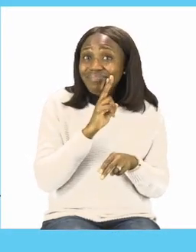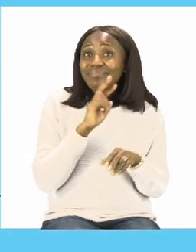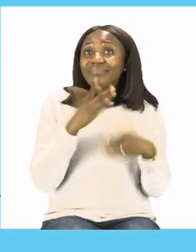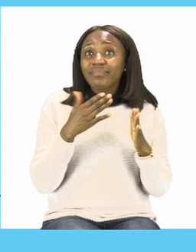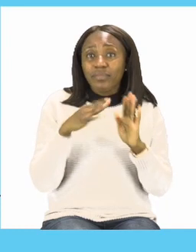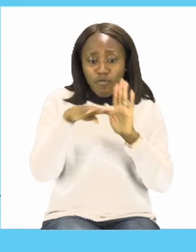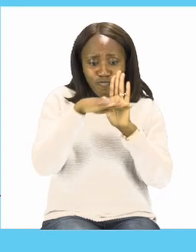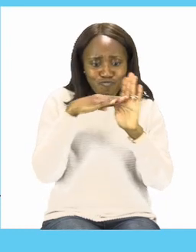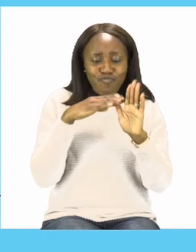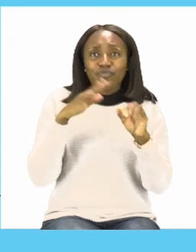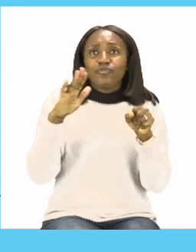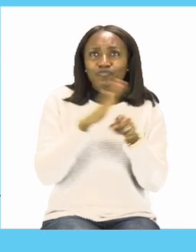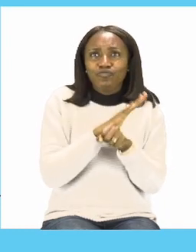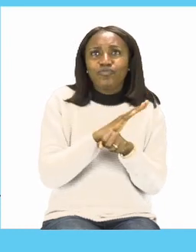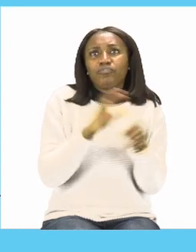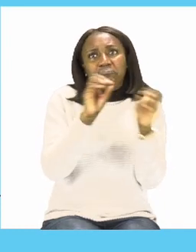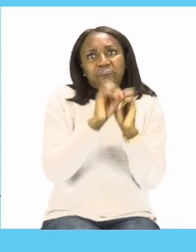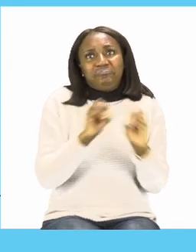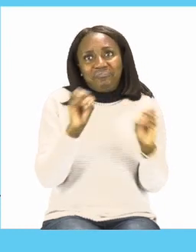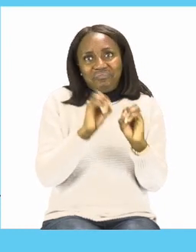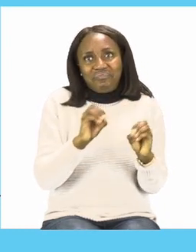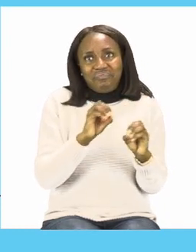and capacity.